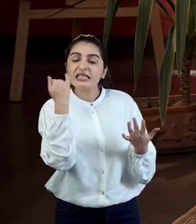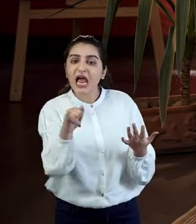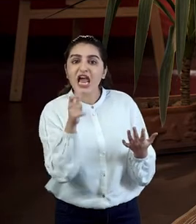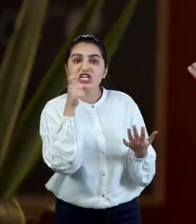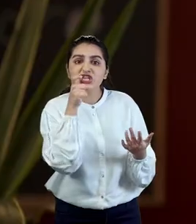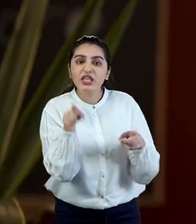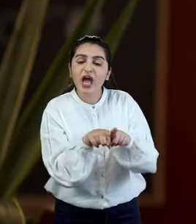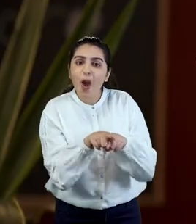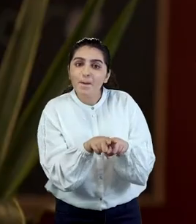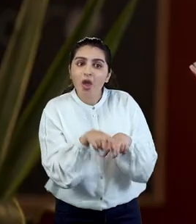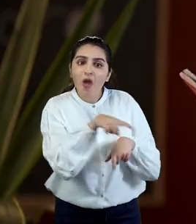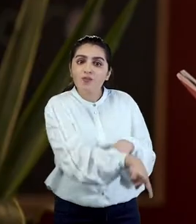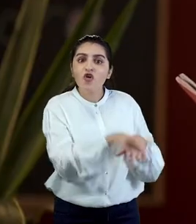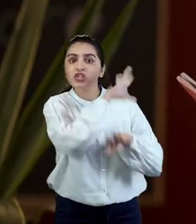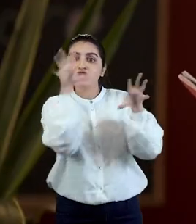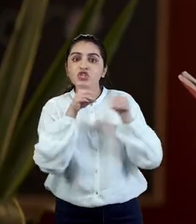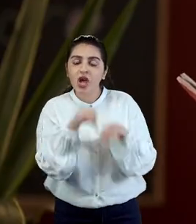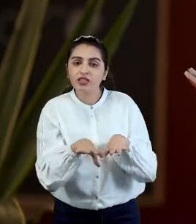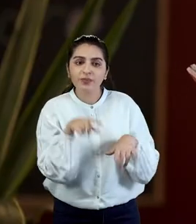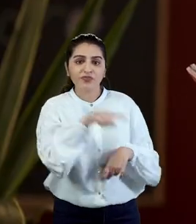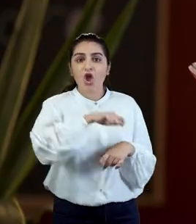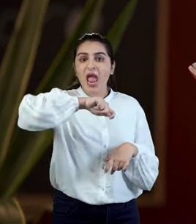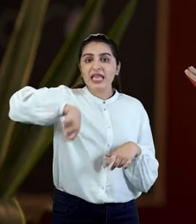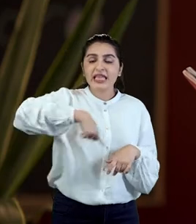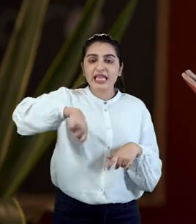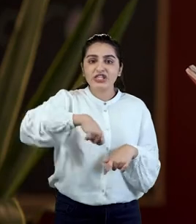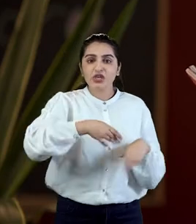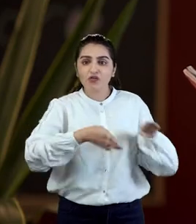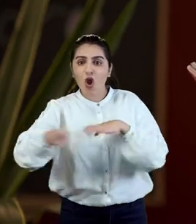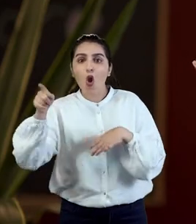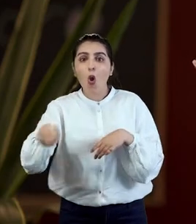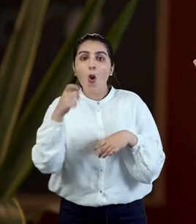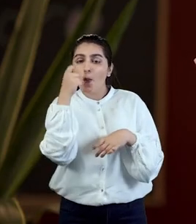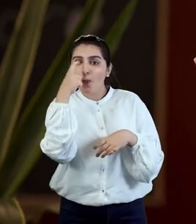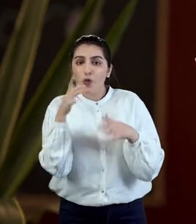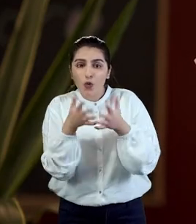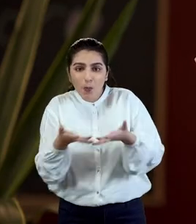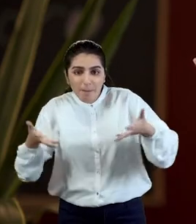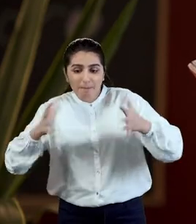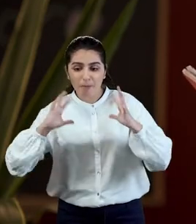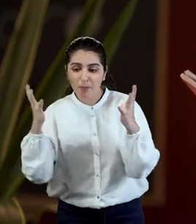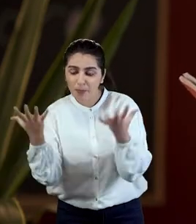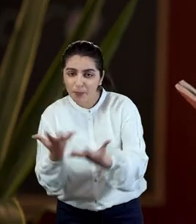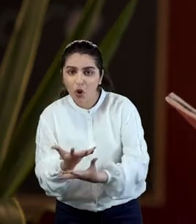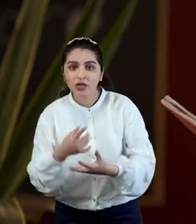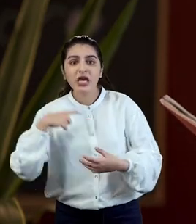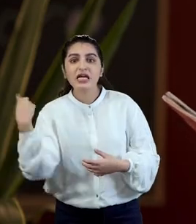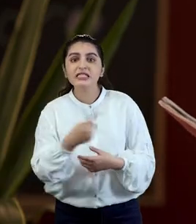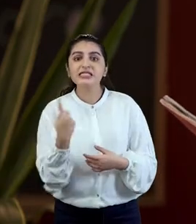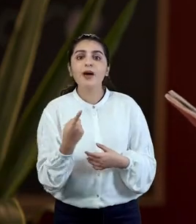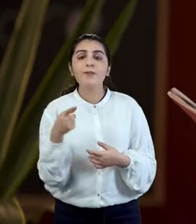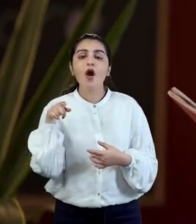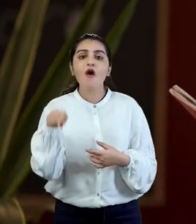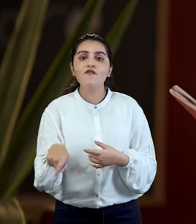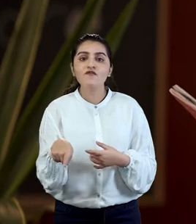wizard, huh? He fished Eliza out of the moat and took her to his kitchen, which is full of blue plates and pots and pans. They were